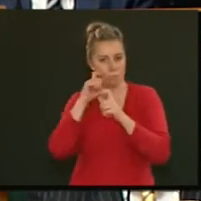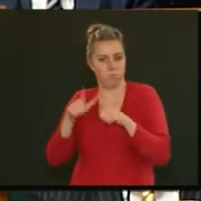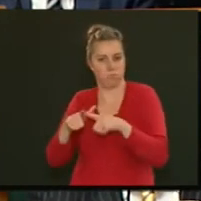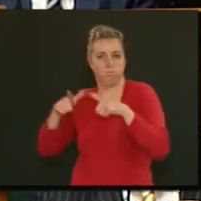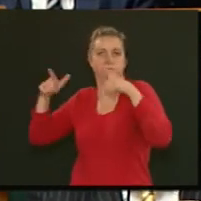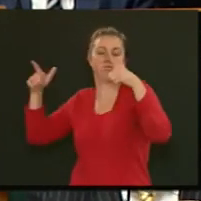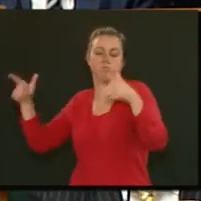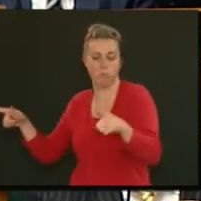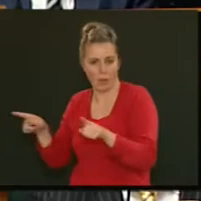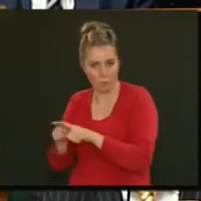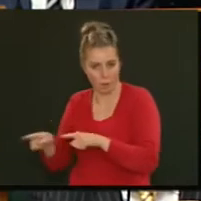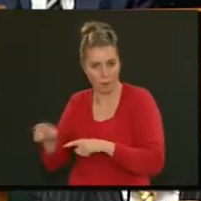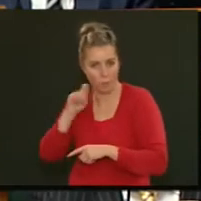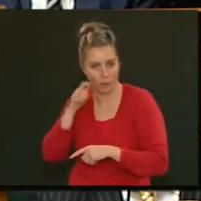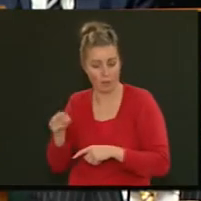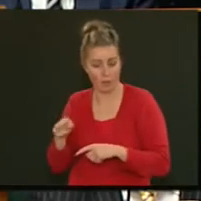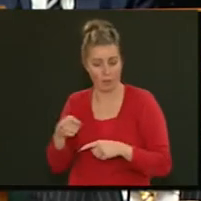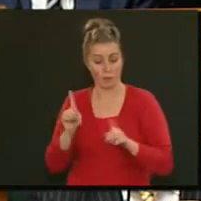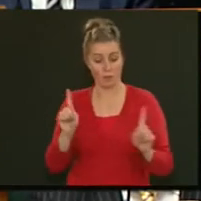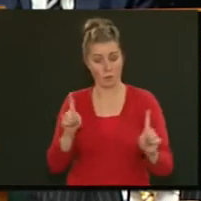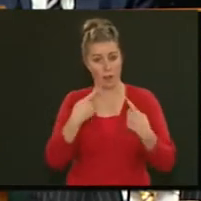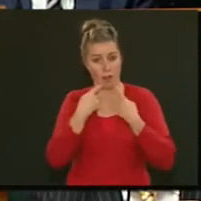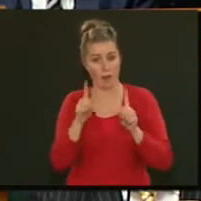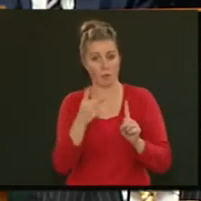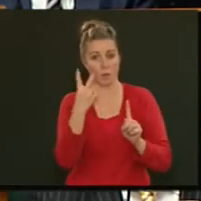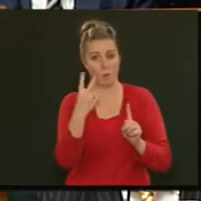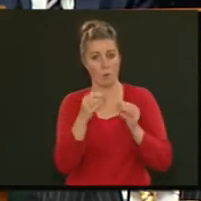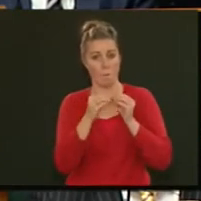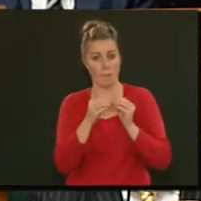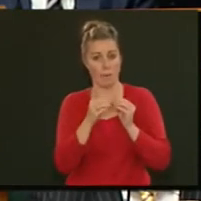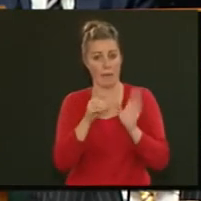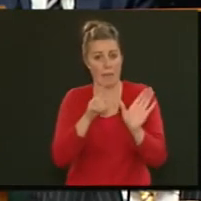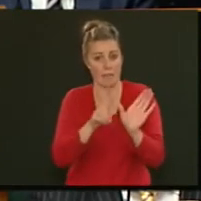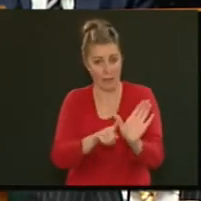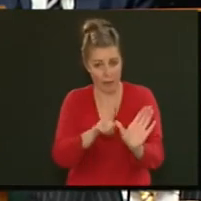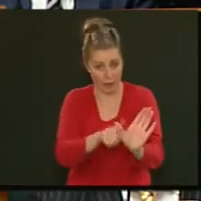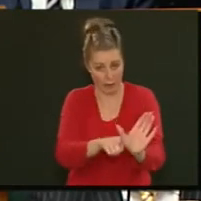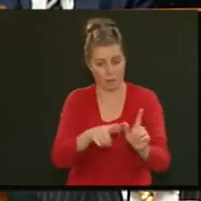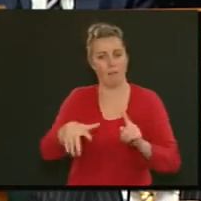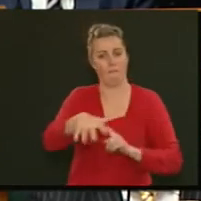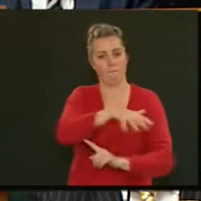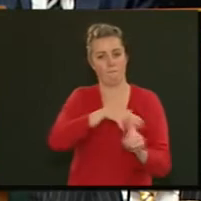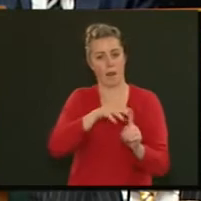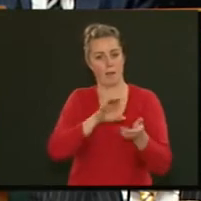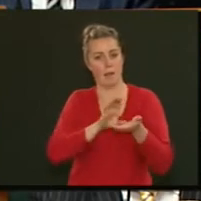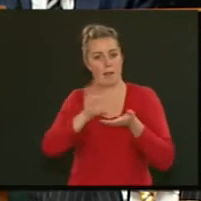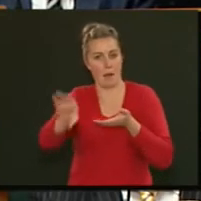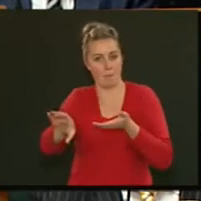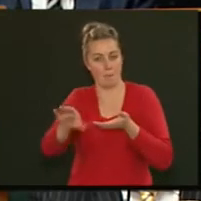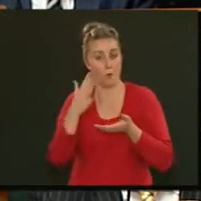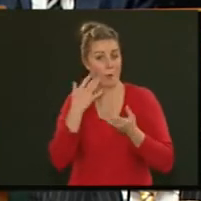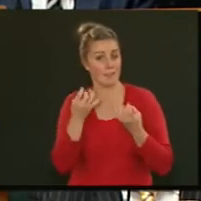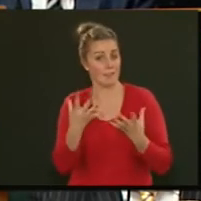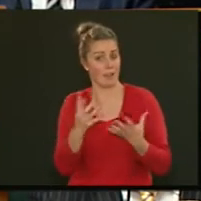too. Today I'm announcing a $2 billion a year family incomes package commencing 1 April next